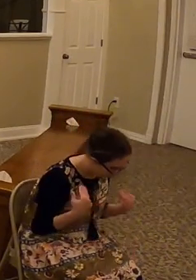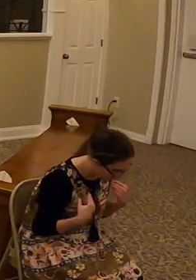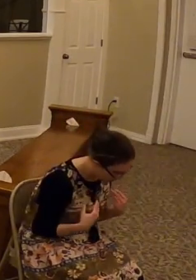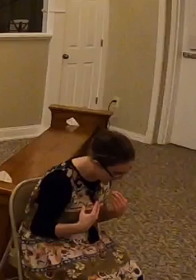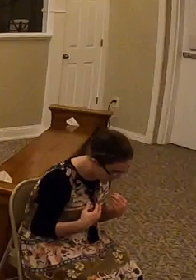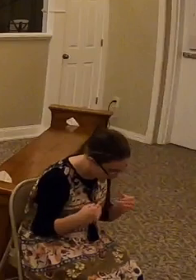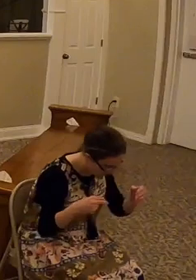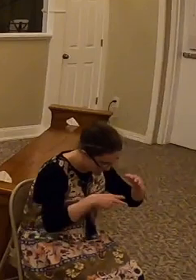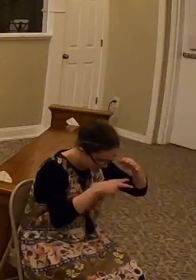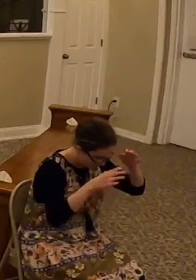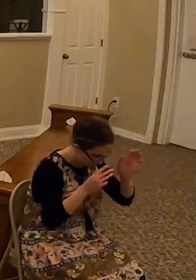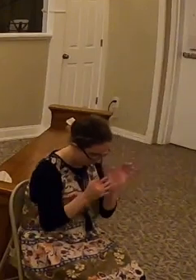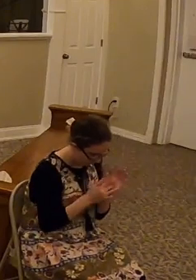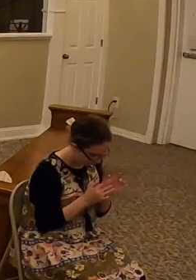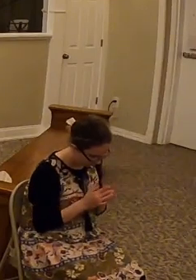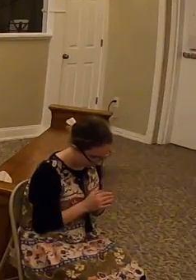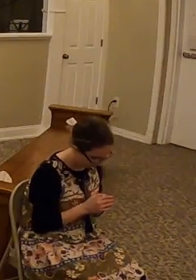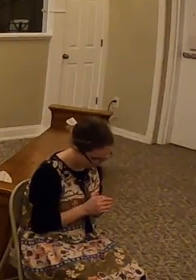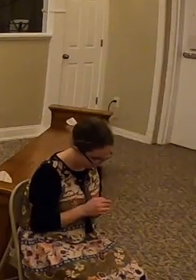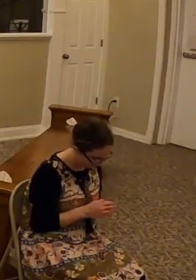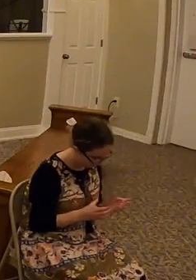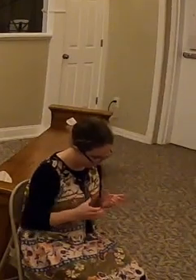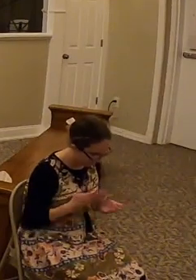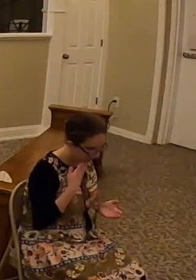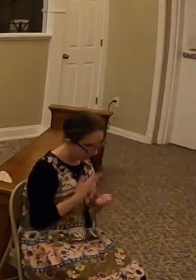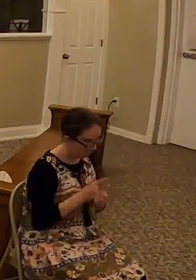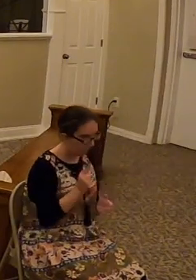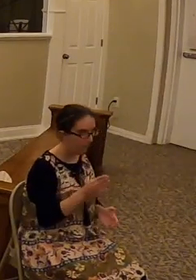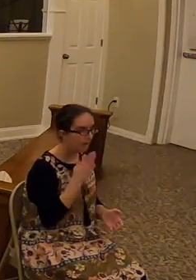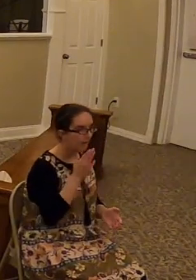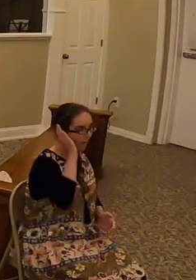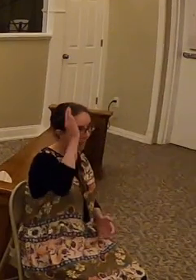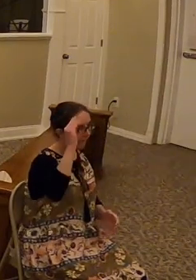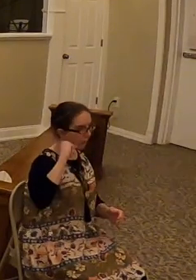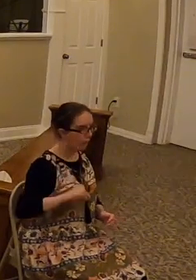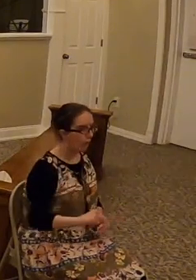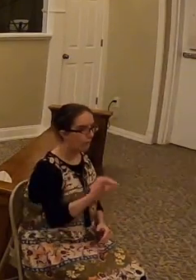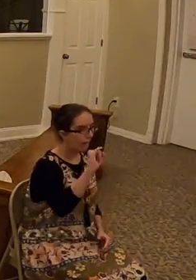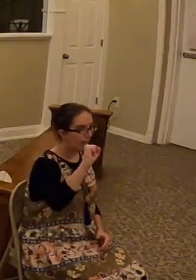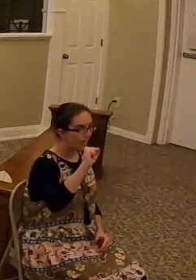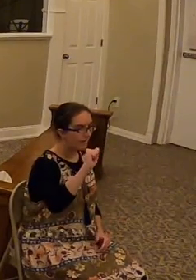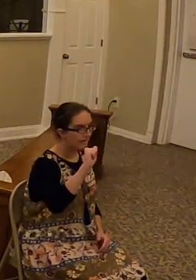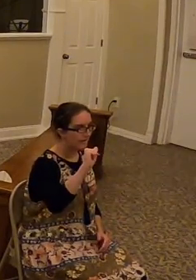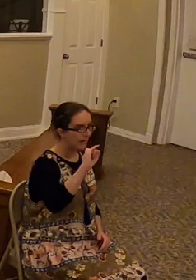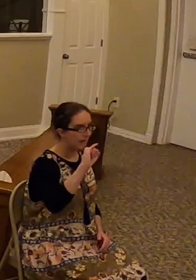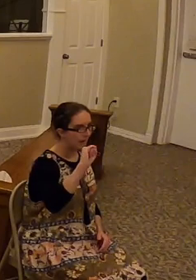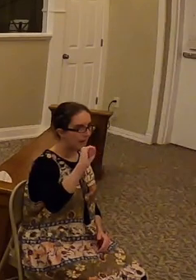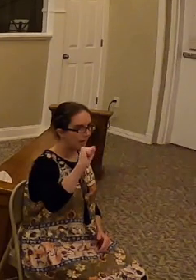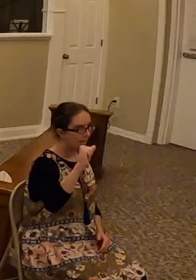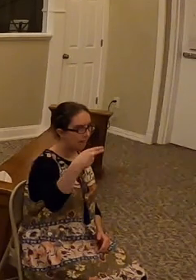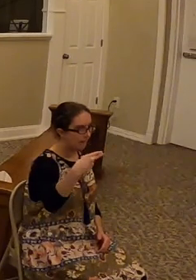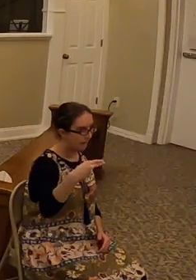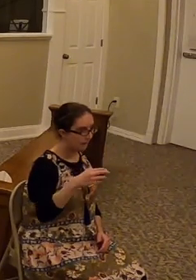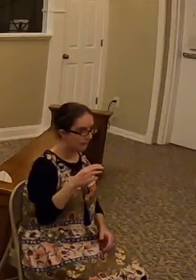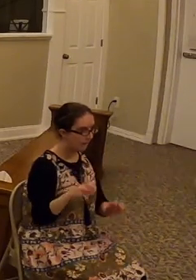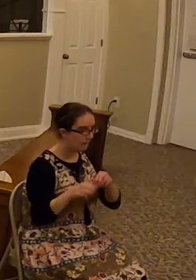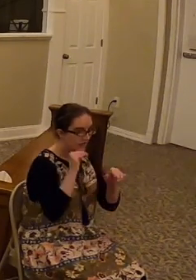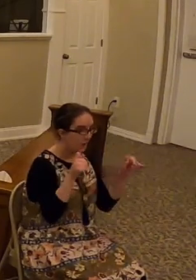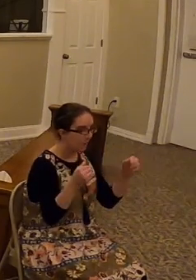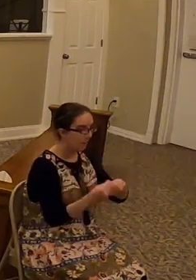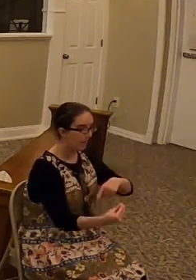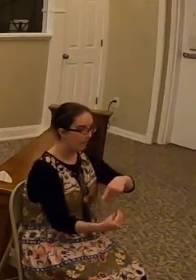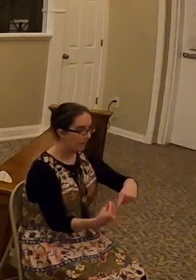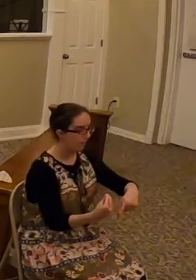a lot of prophecy concerning Jesus. And if you want some good one God messages, go to Isaiah. Hallelujah. Amen. He don't mess